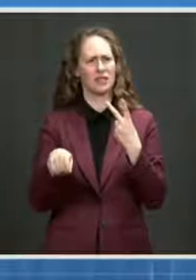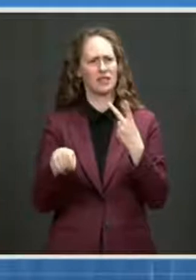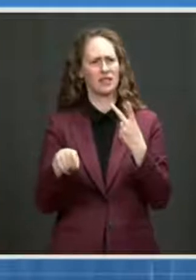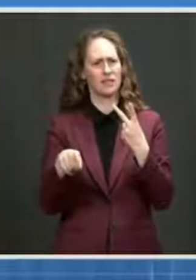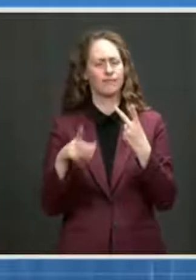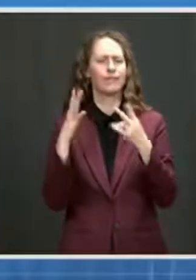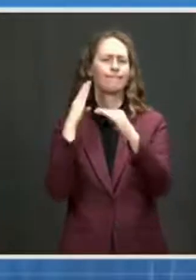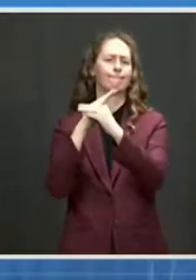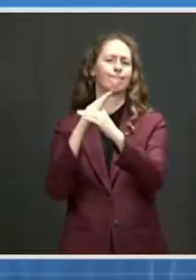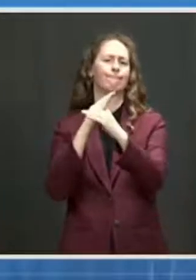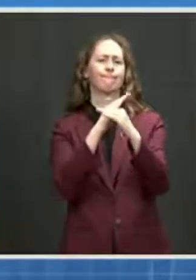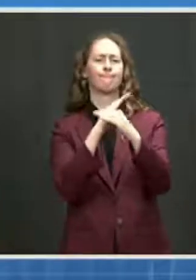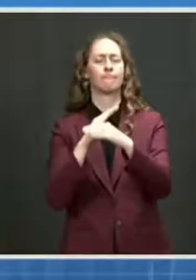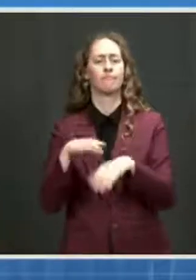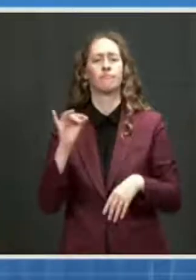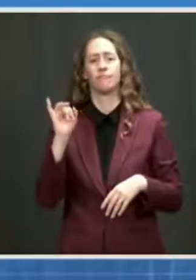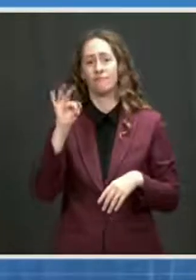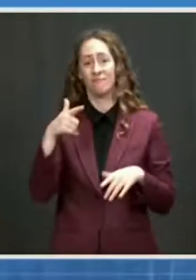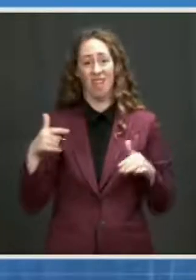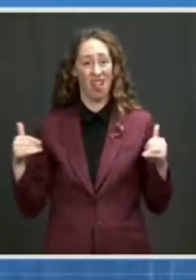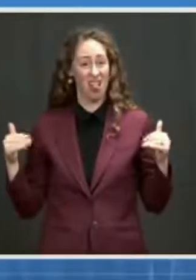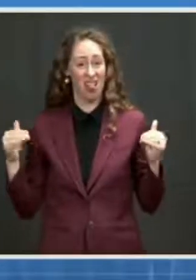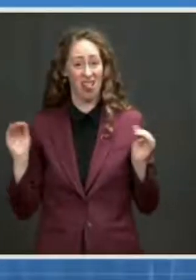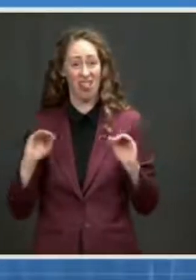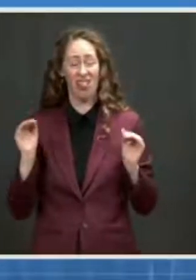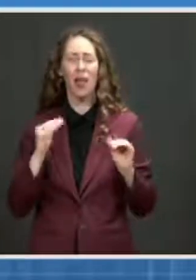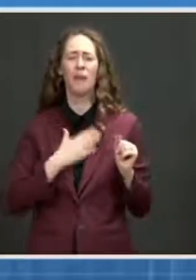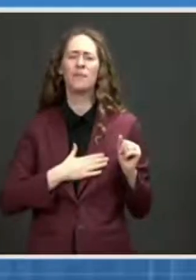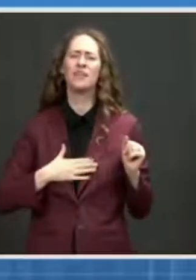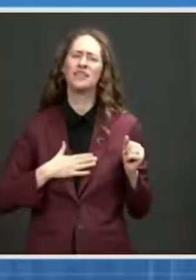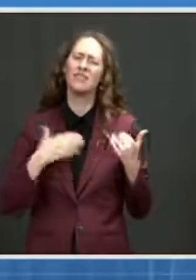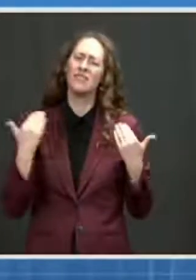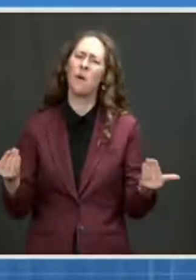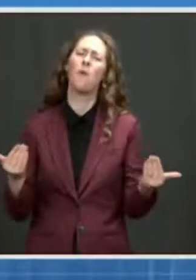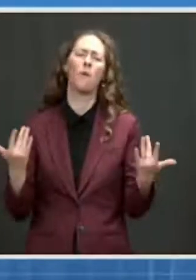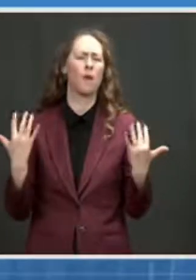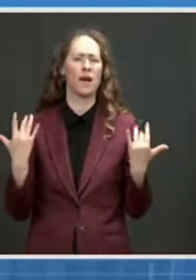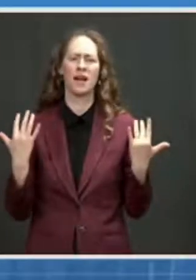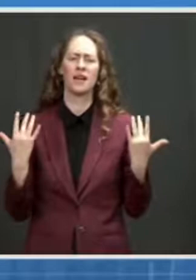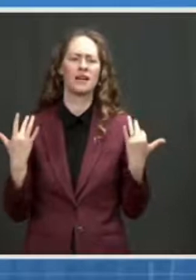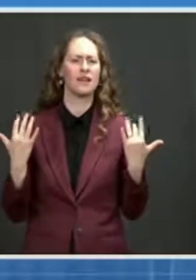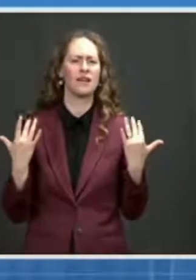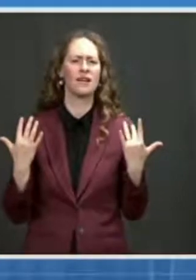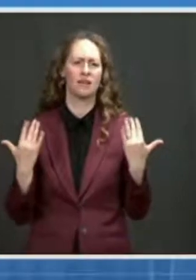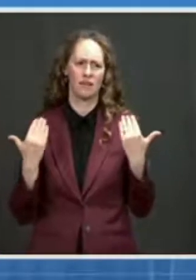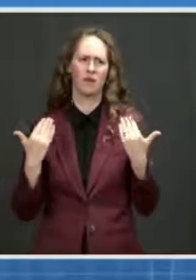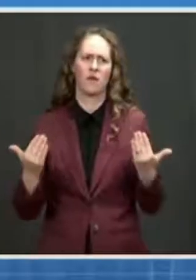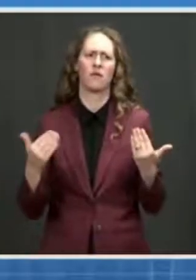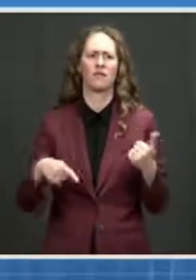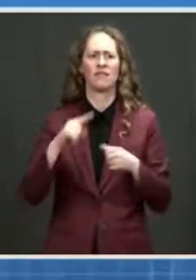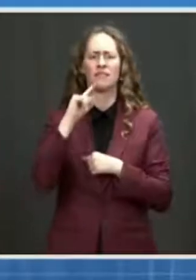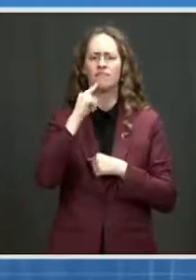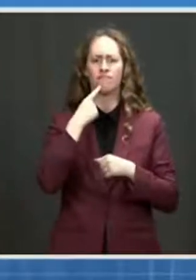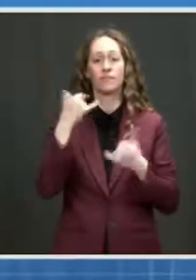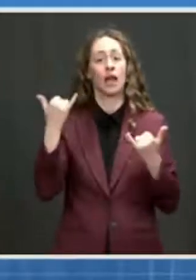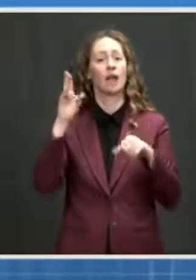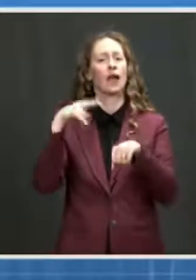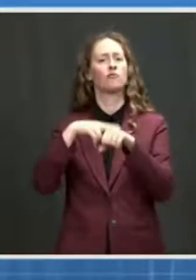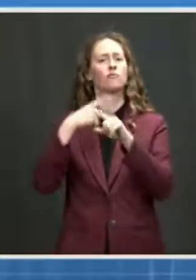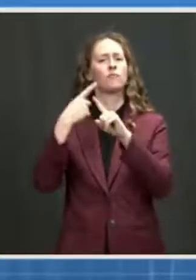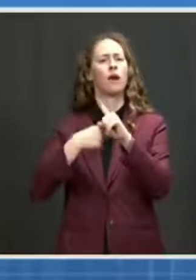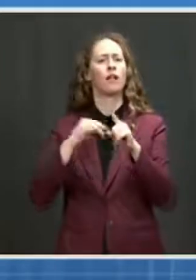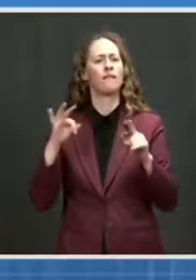not vaccinated yet, please get vaccinated. This is the National Month of Action. We want to